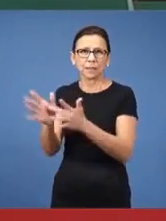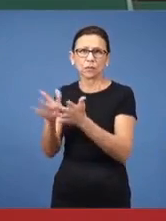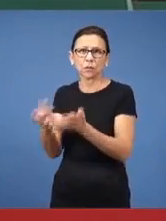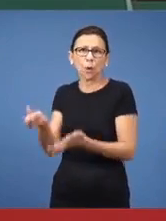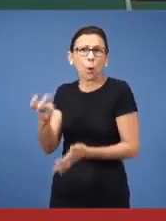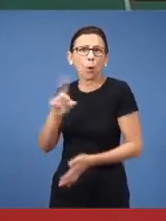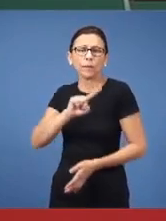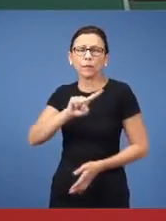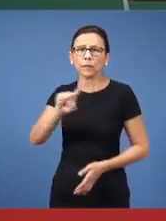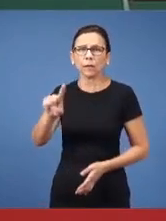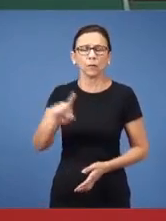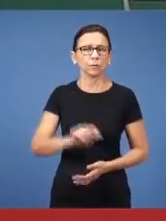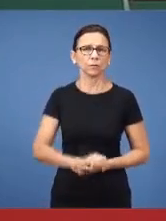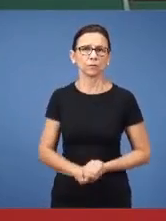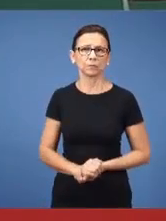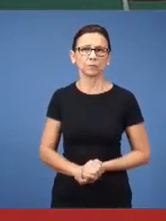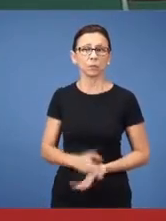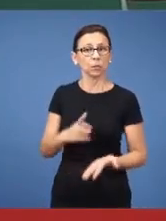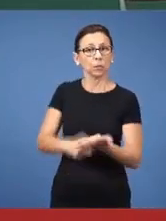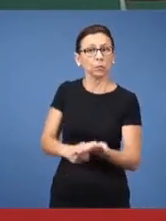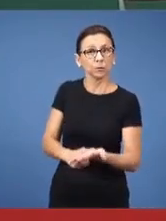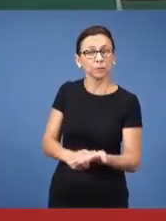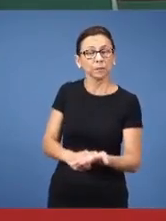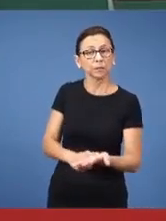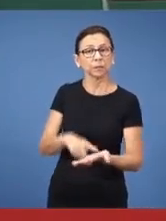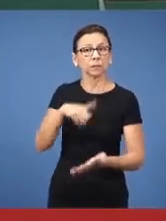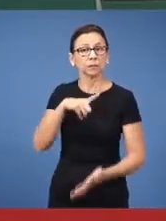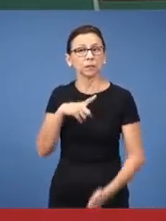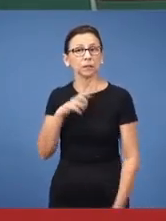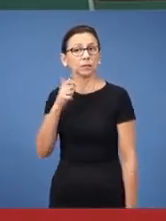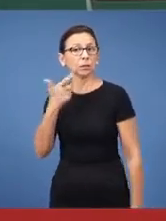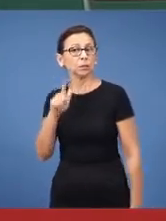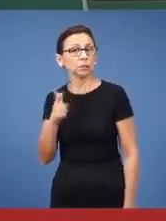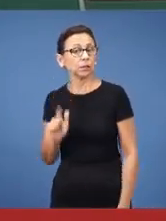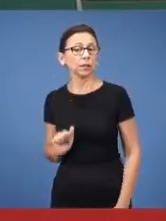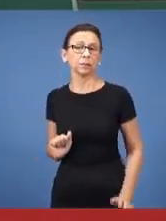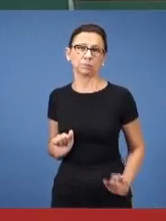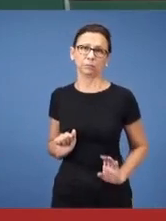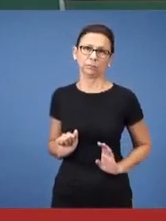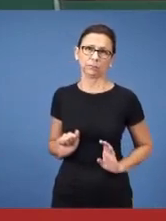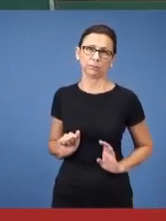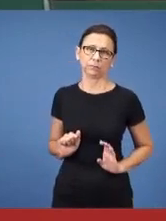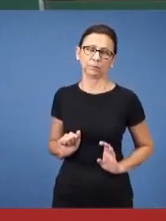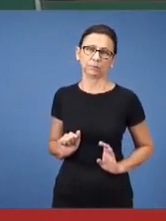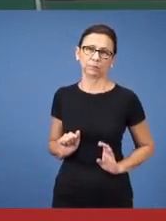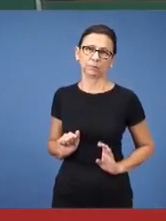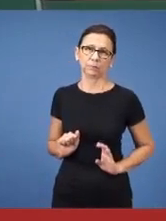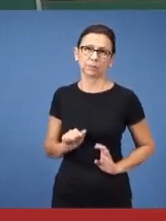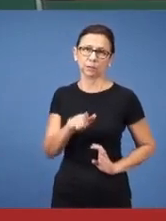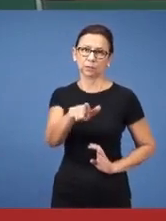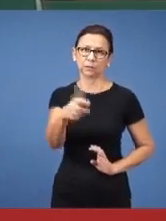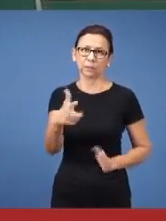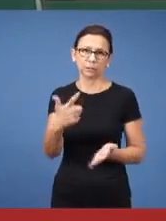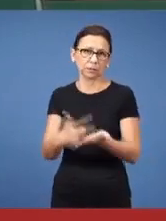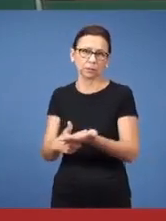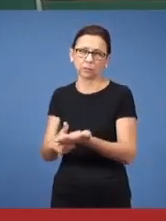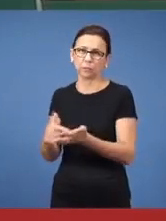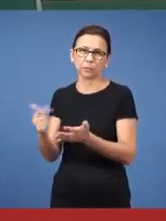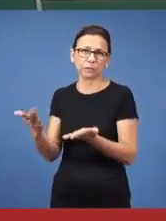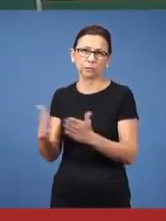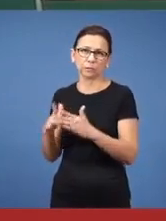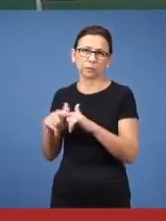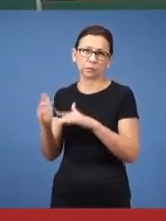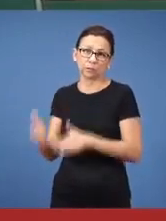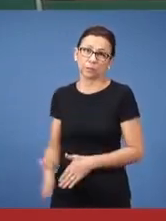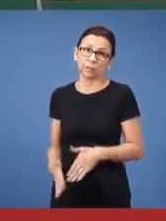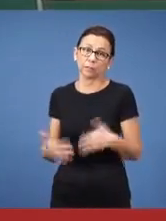either are of Jesus or you are not. If you don't belong to Jesus, then if you're